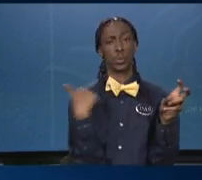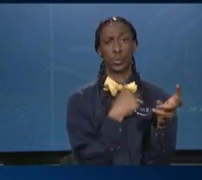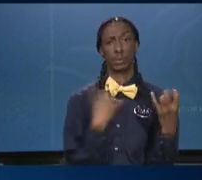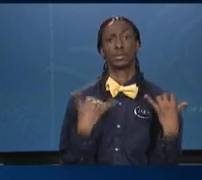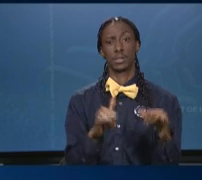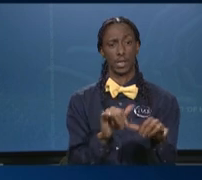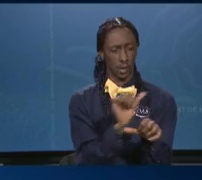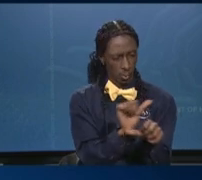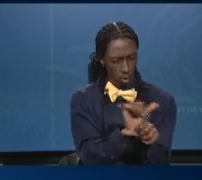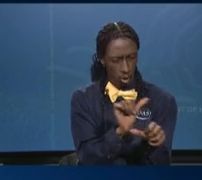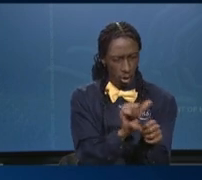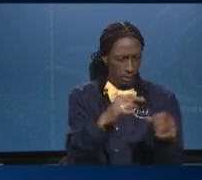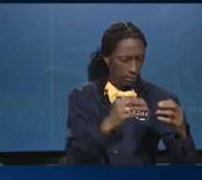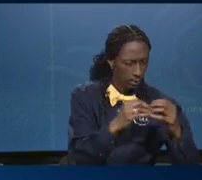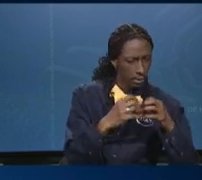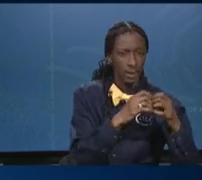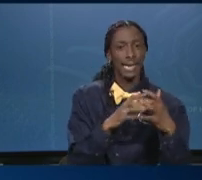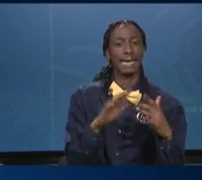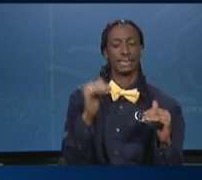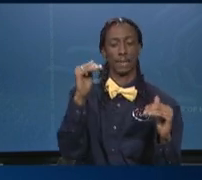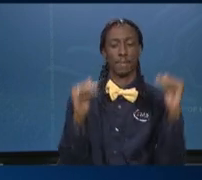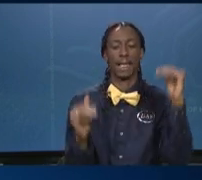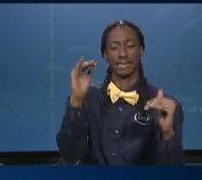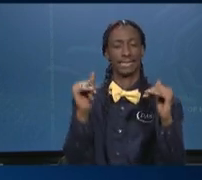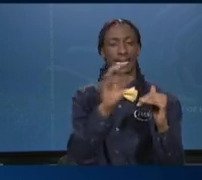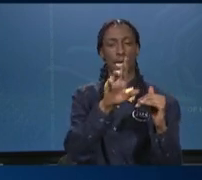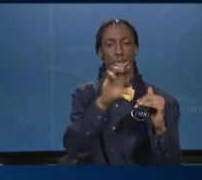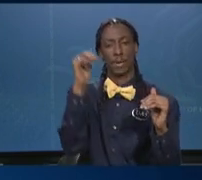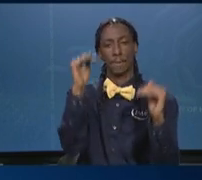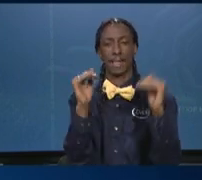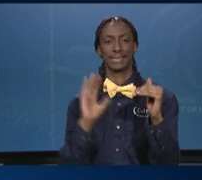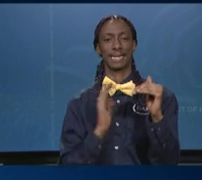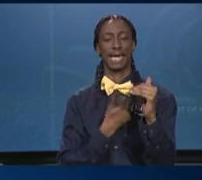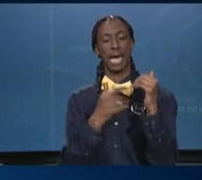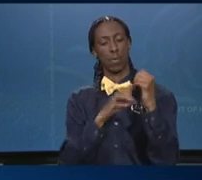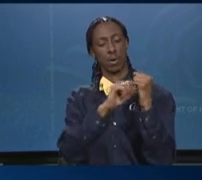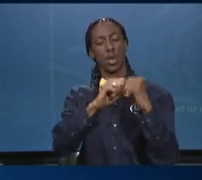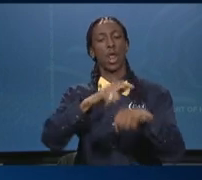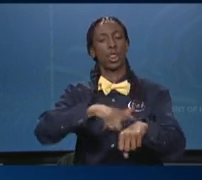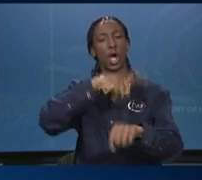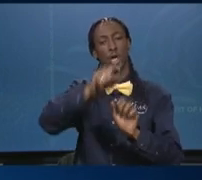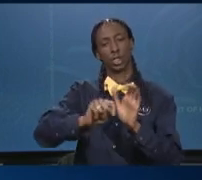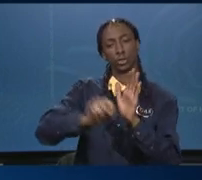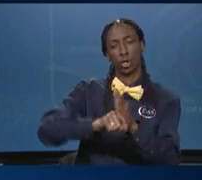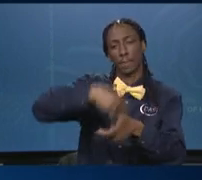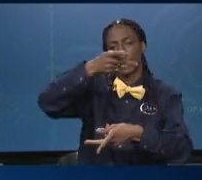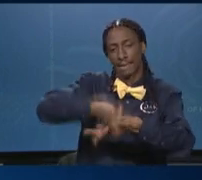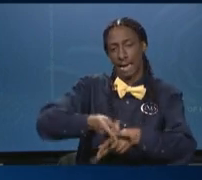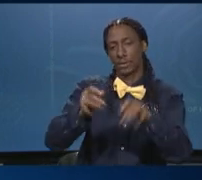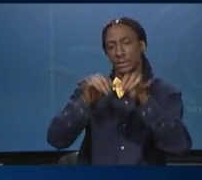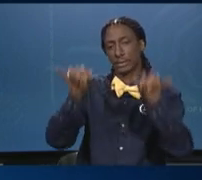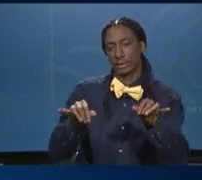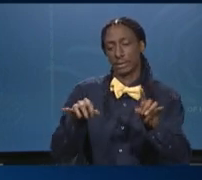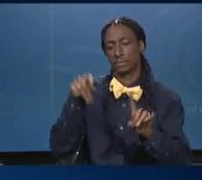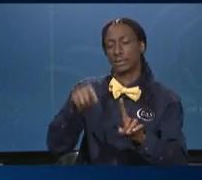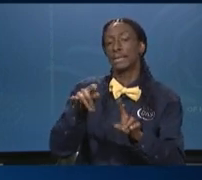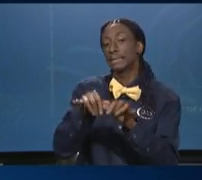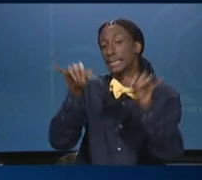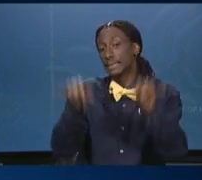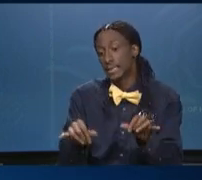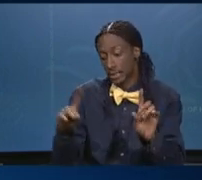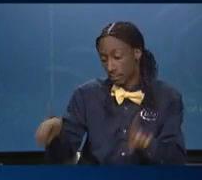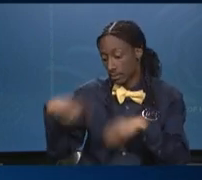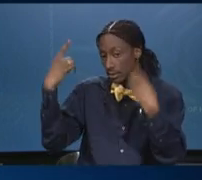is really balancing and rebalancing our long-term care systems. Systems that have heavily focused historically